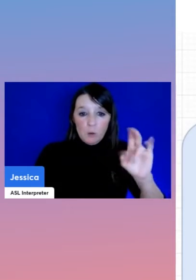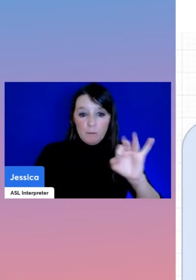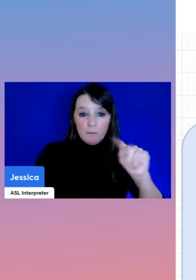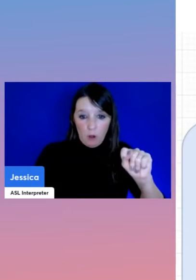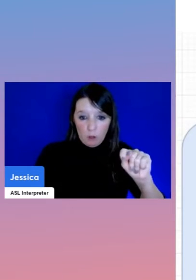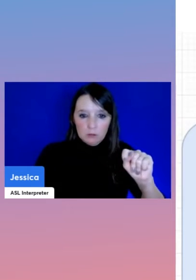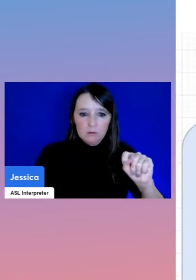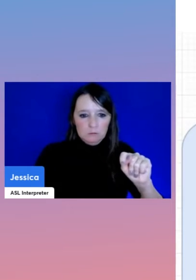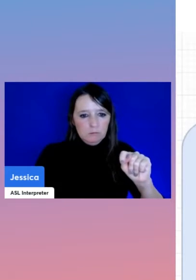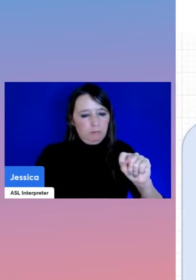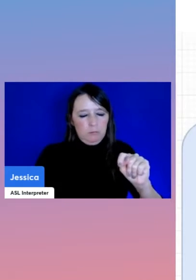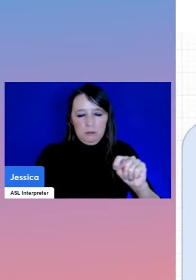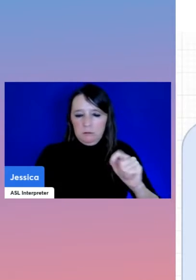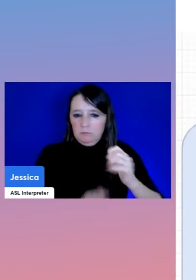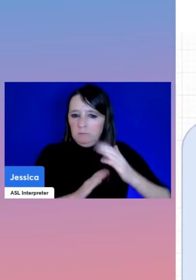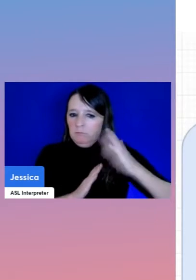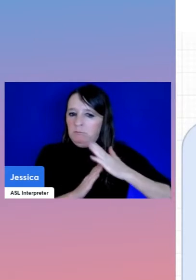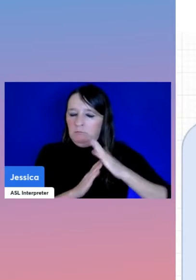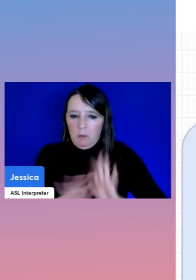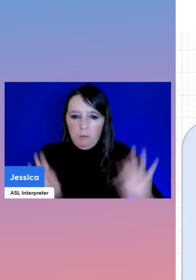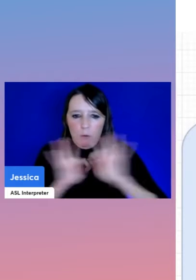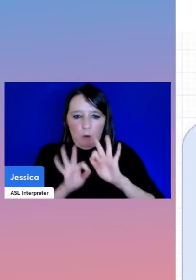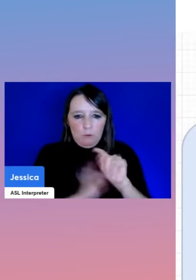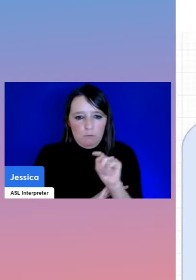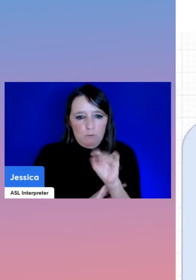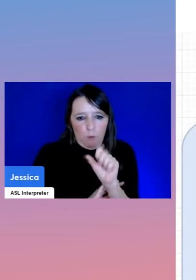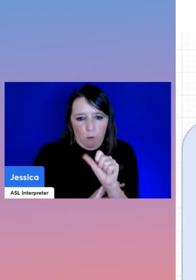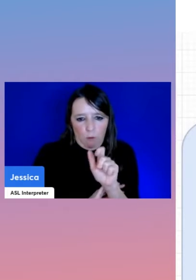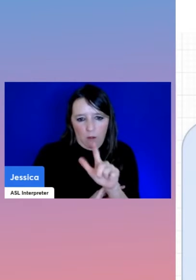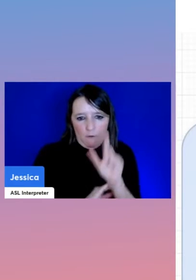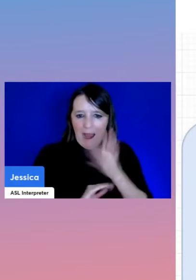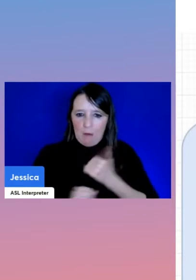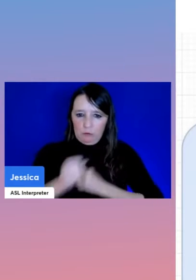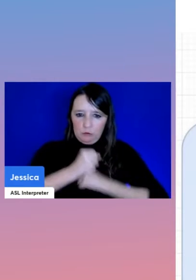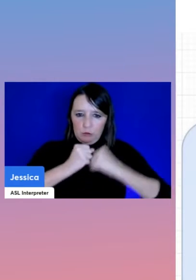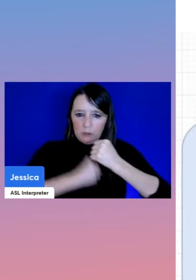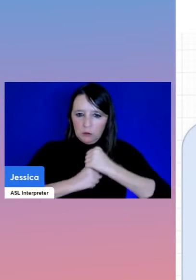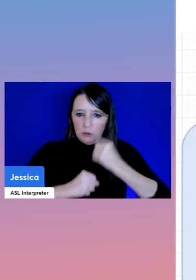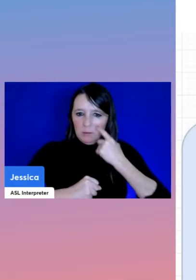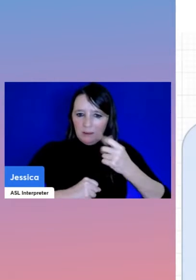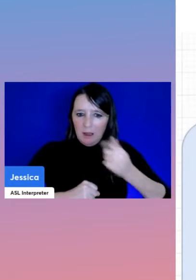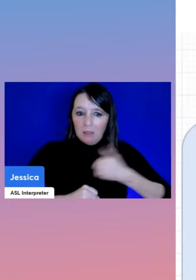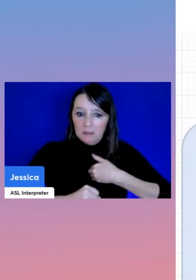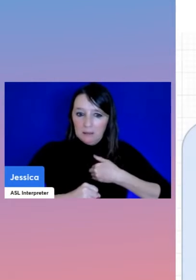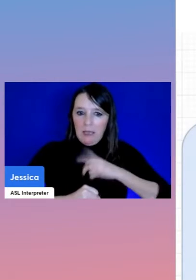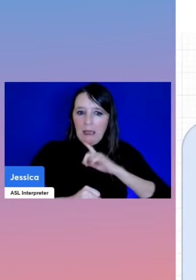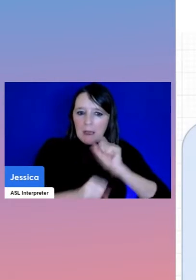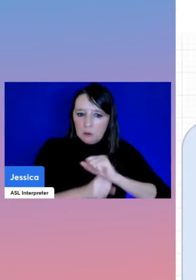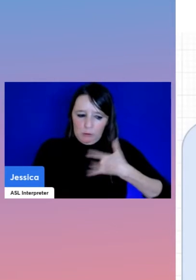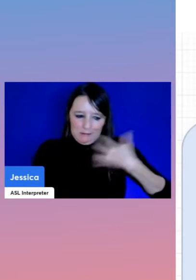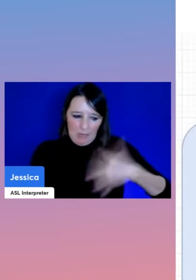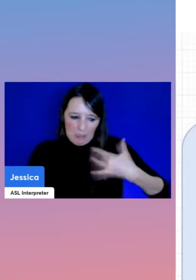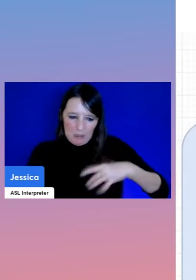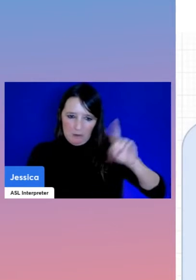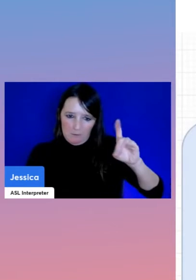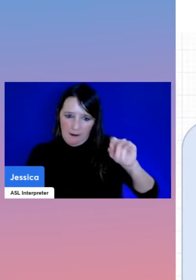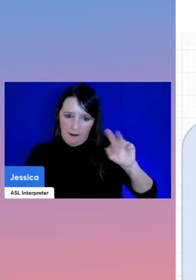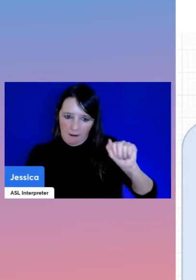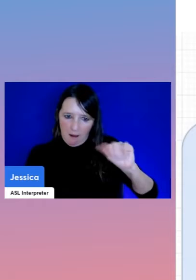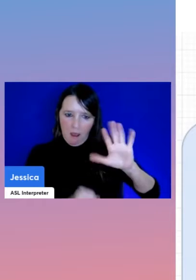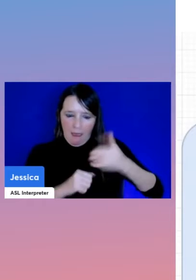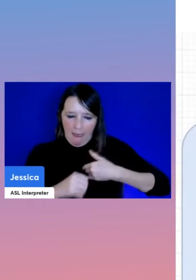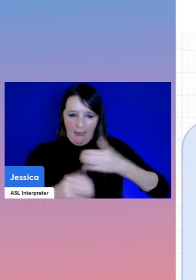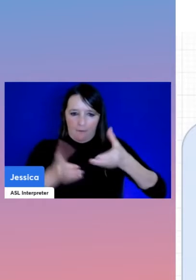in modern infrastructure for its robust handling of sensitive data and credentials. At its core, Vault